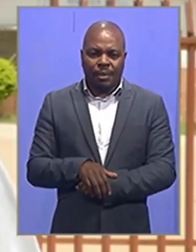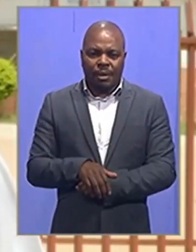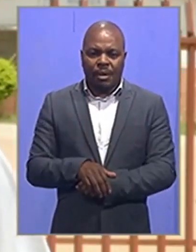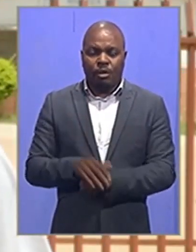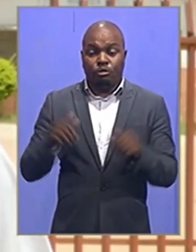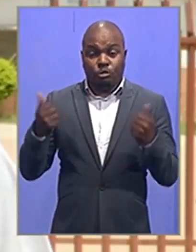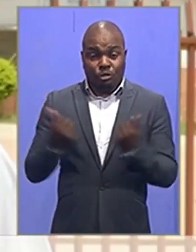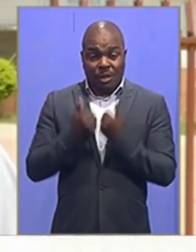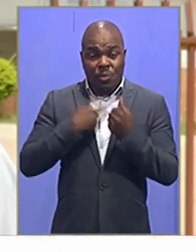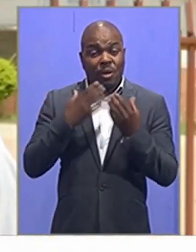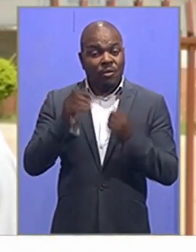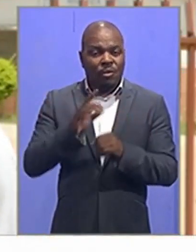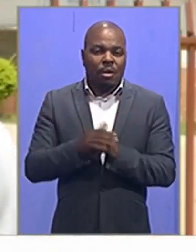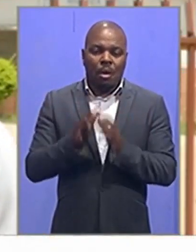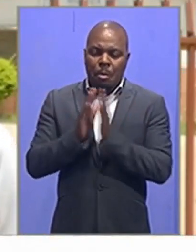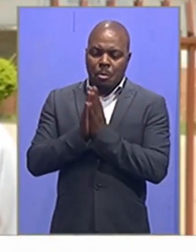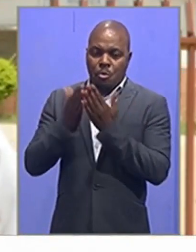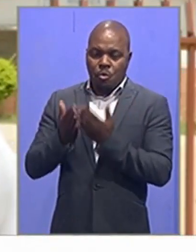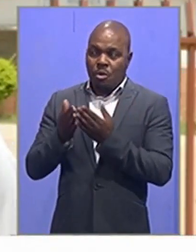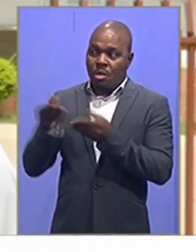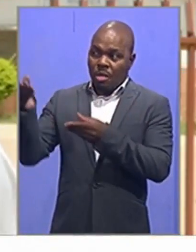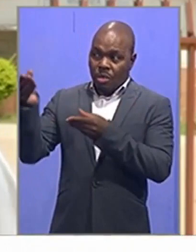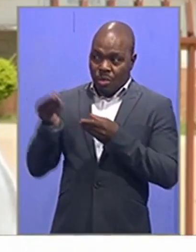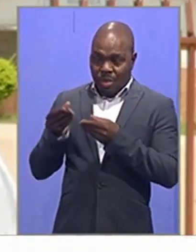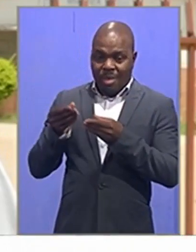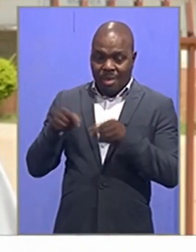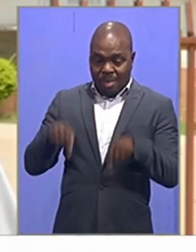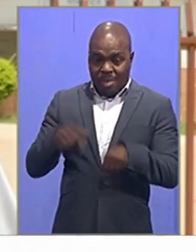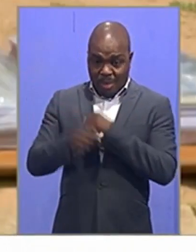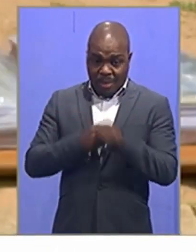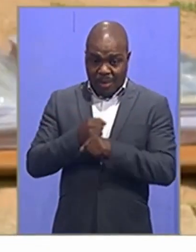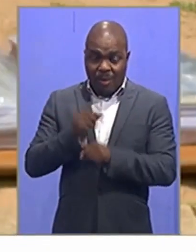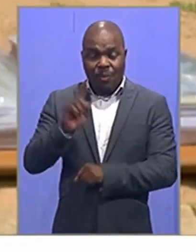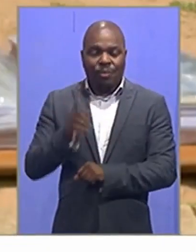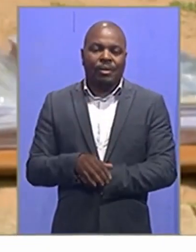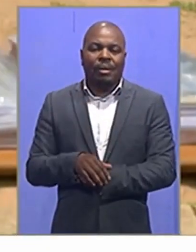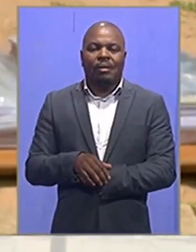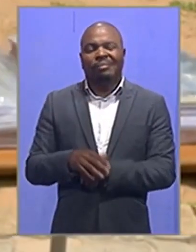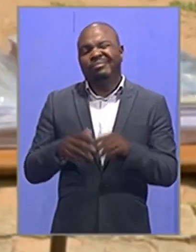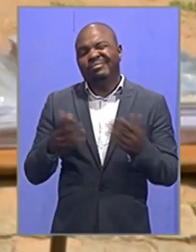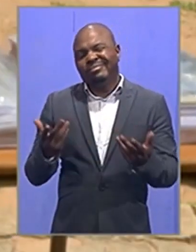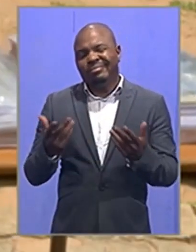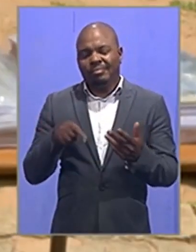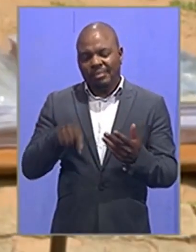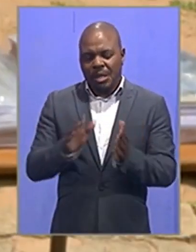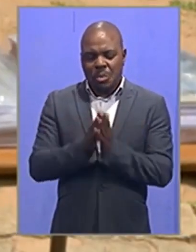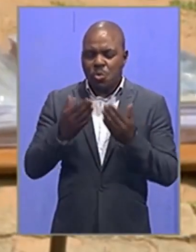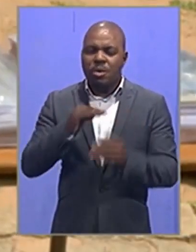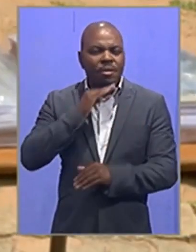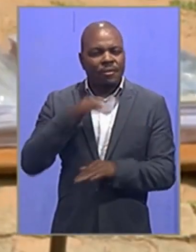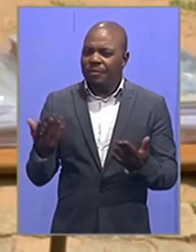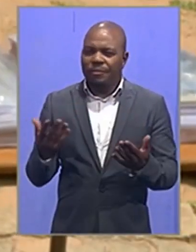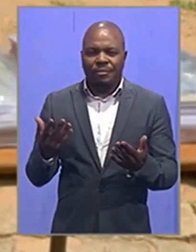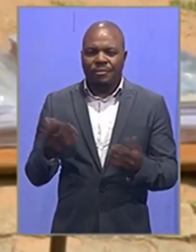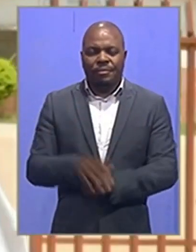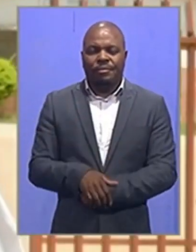that the books that is being supplied this current year, it's not enough for our